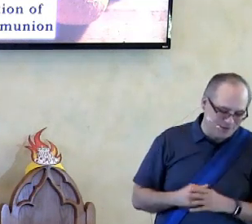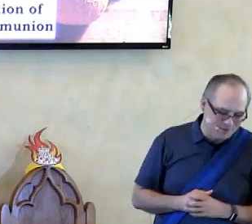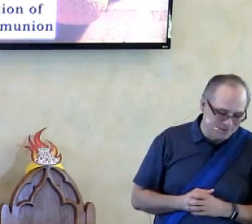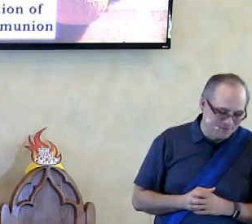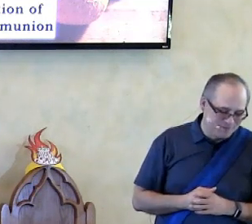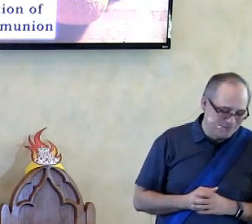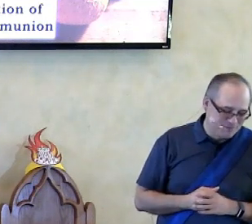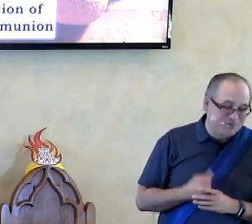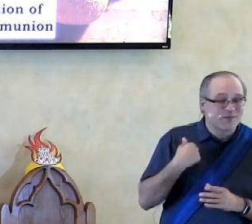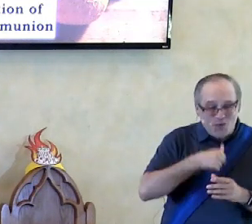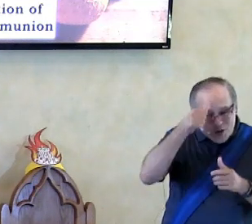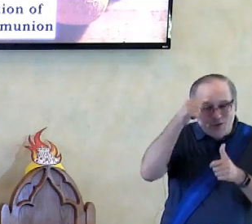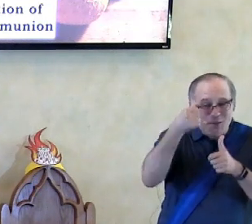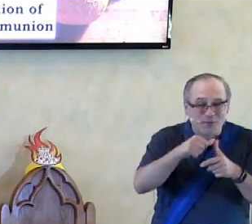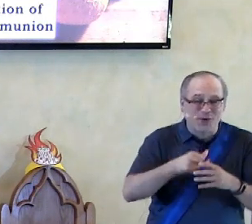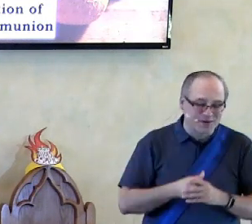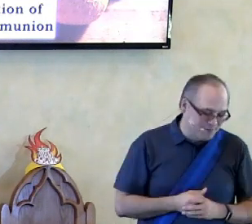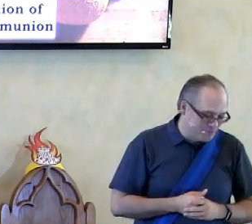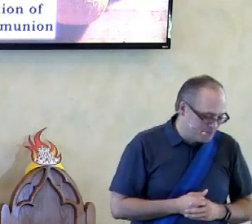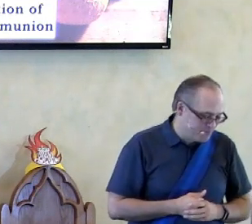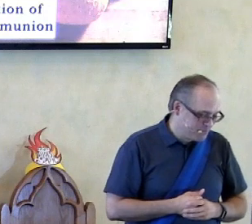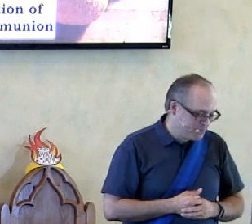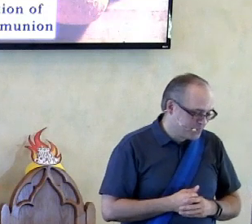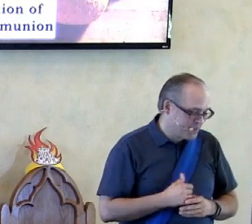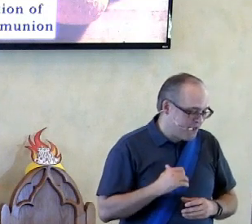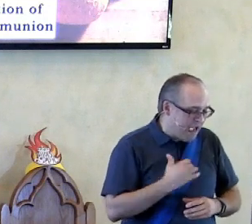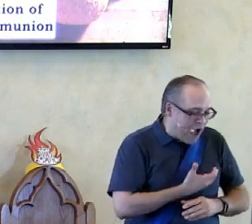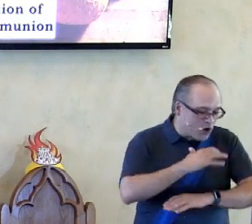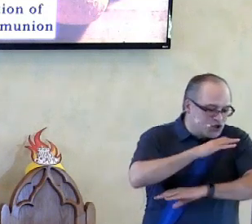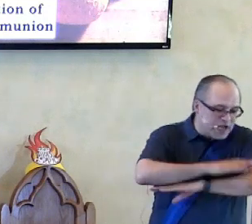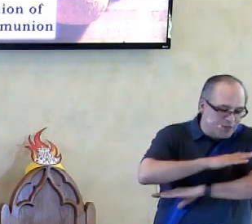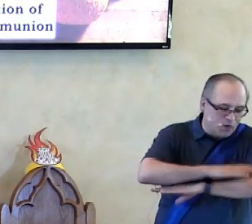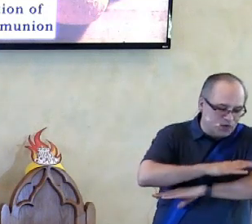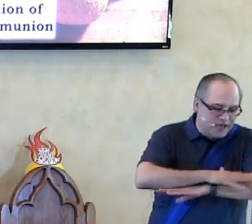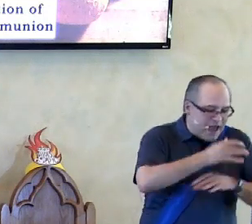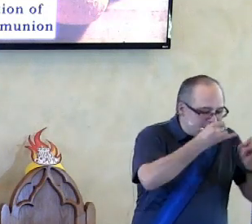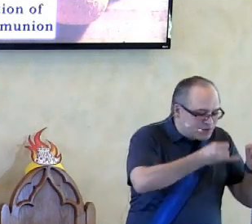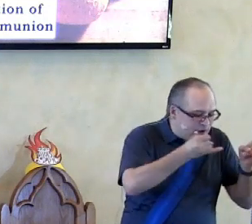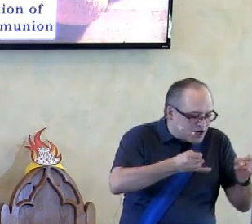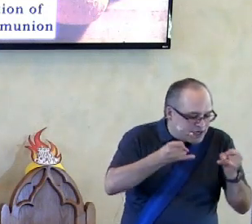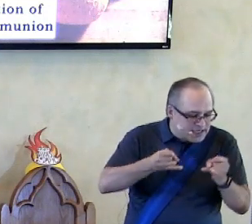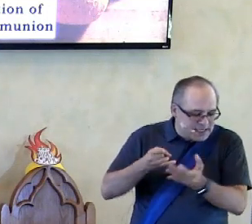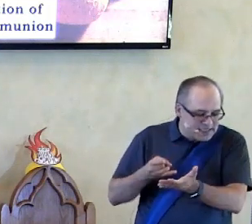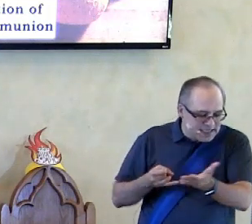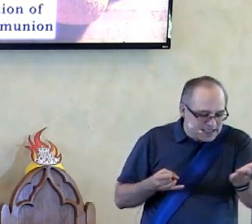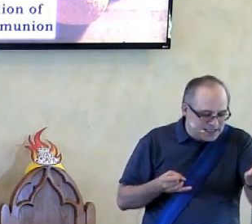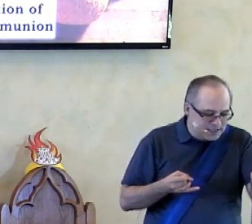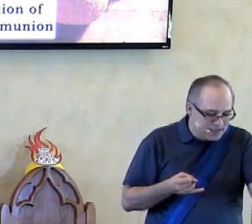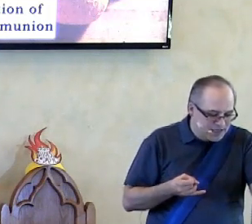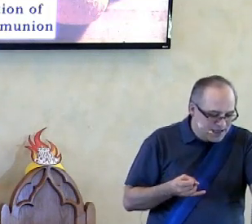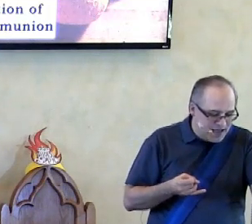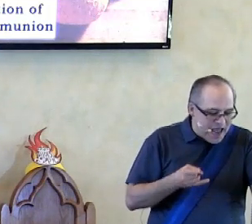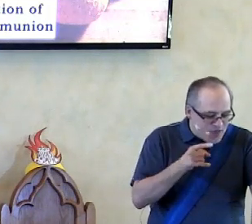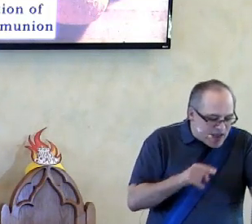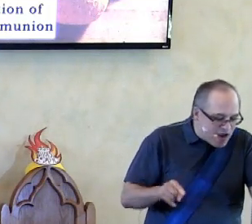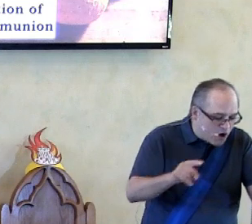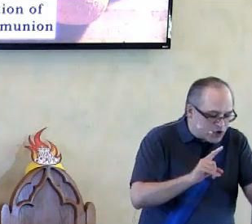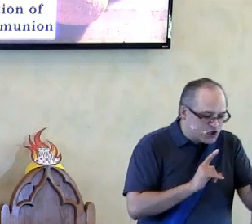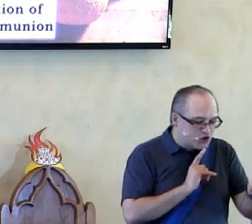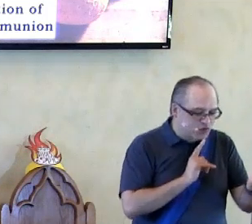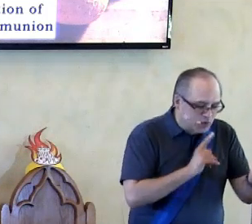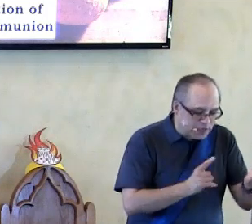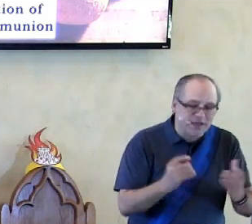Jerusalem. We remember our tables as various as these, and they